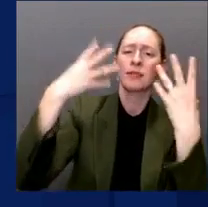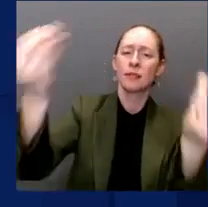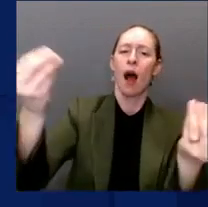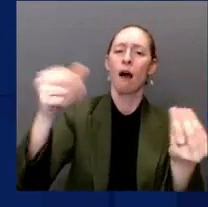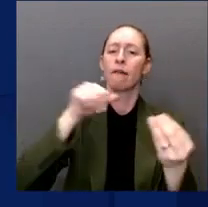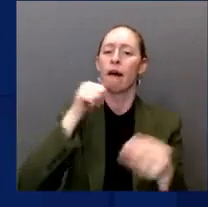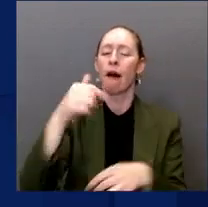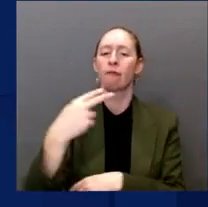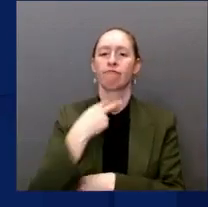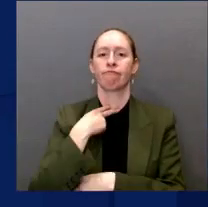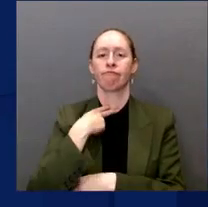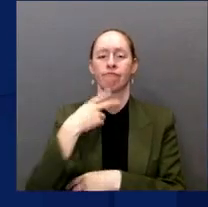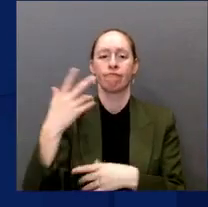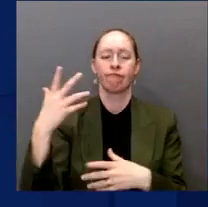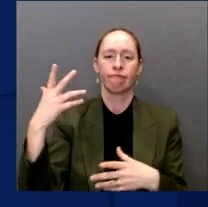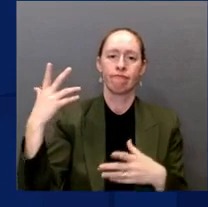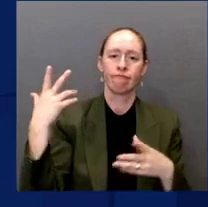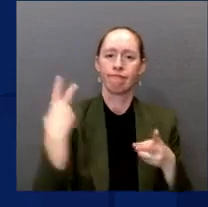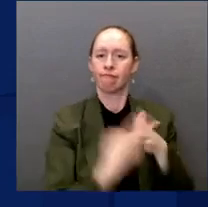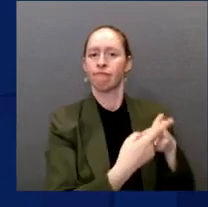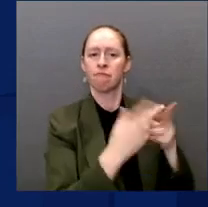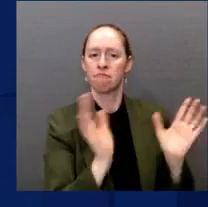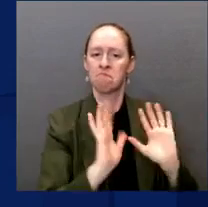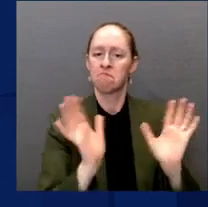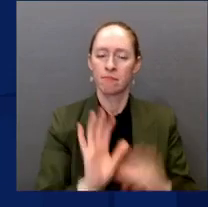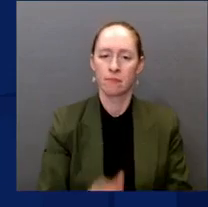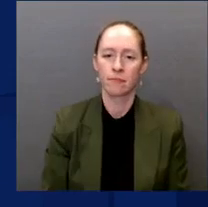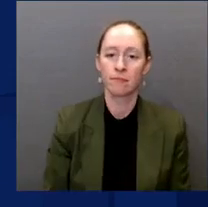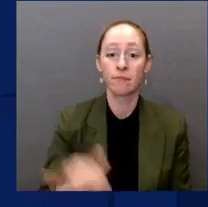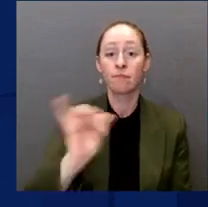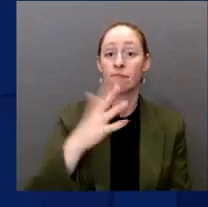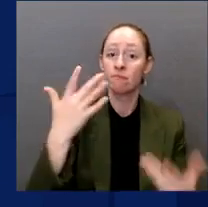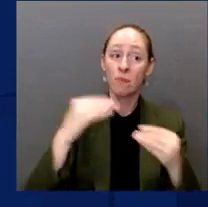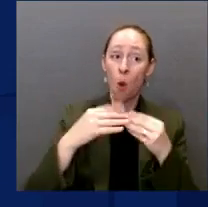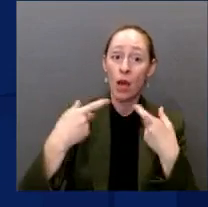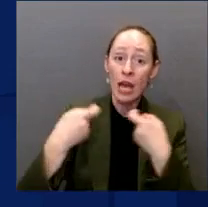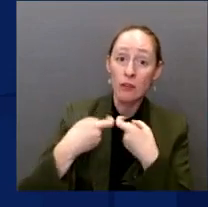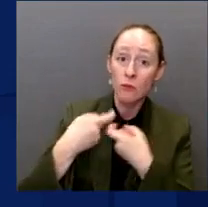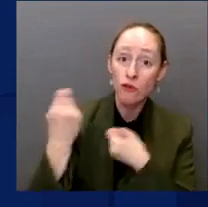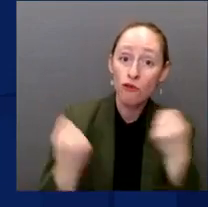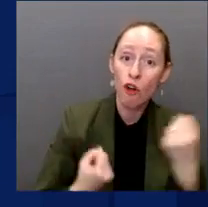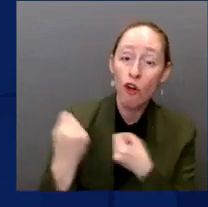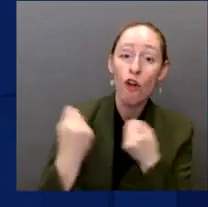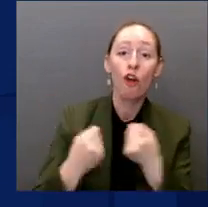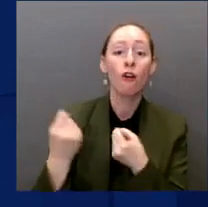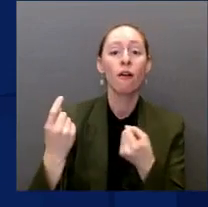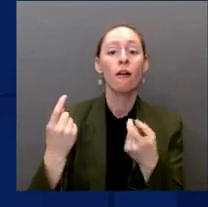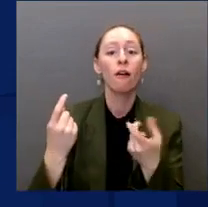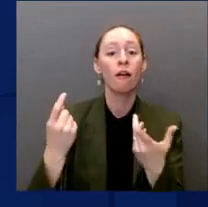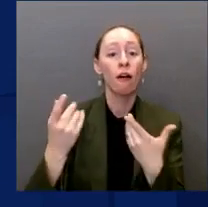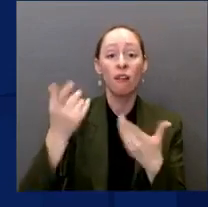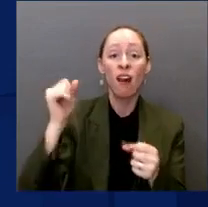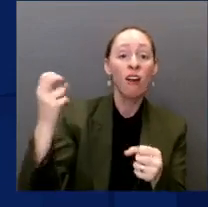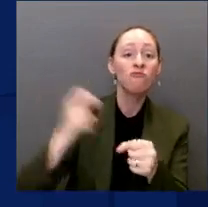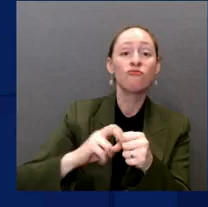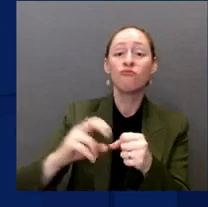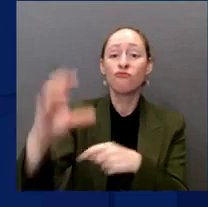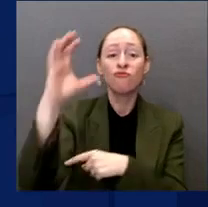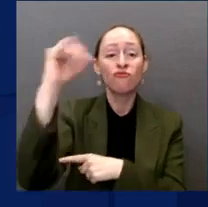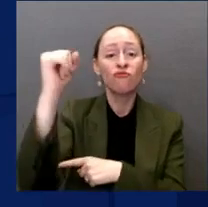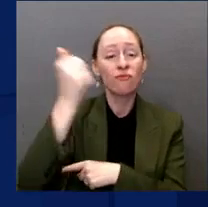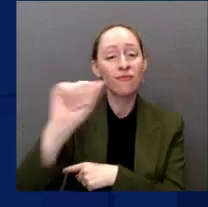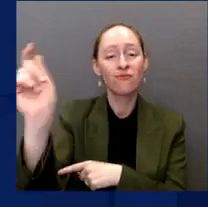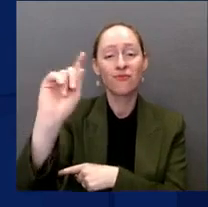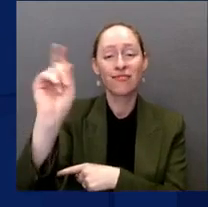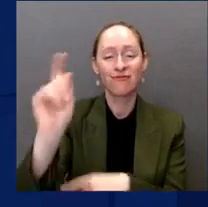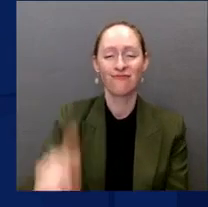and trucks and school buses as well. The Department of Education and the Center for Disease Control and Prevention, the CDC,